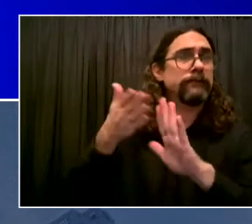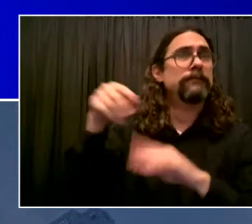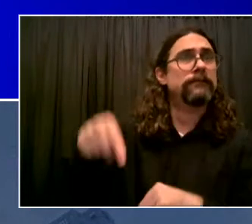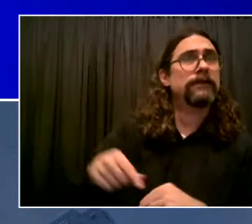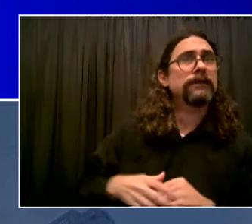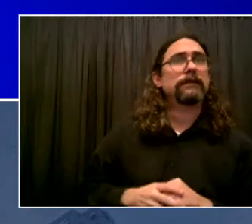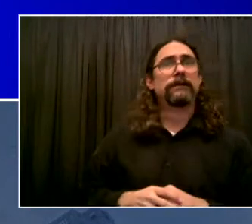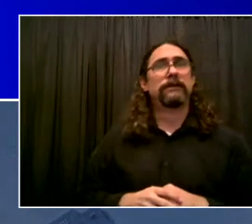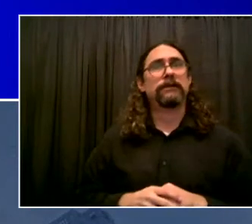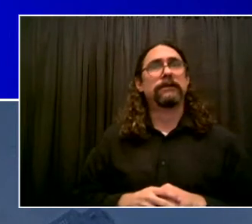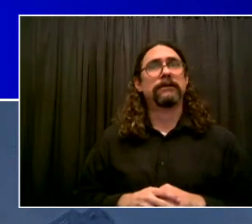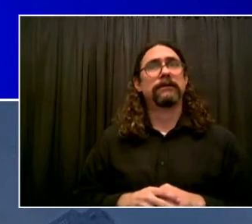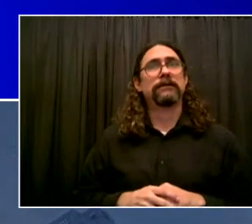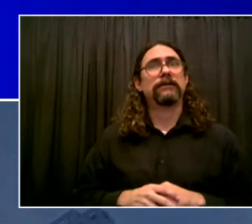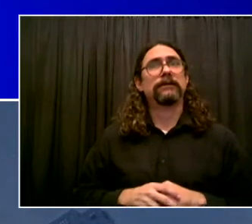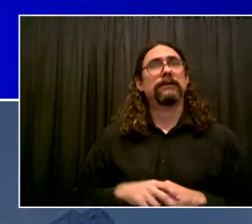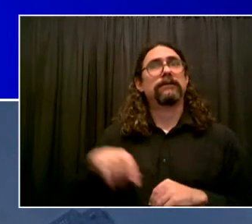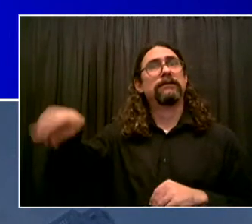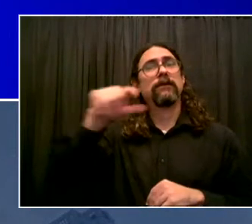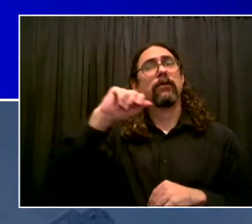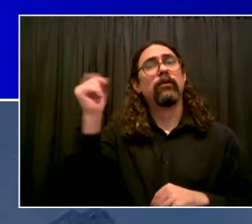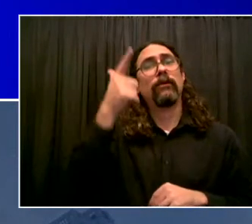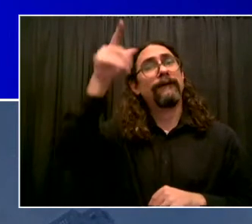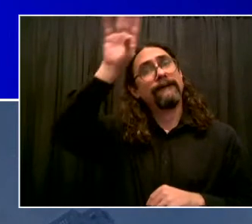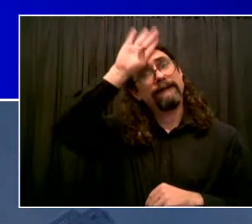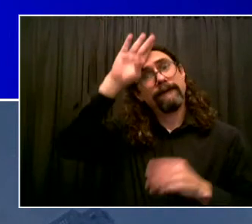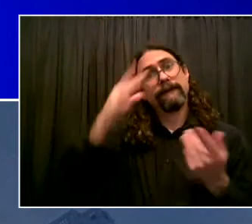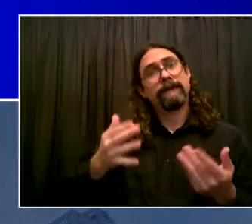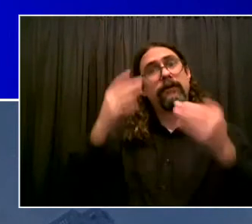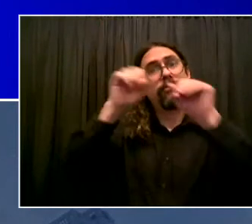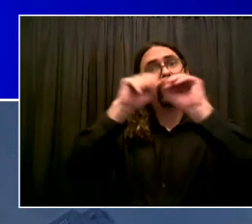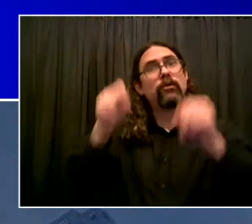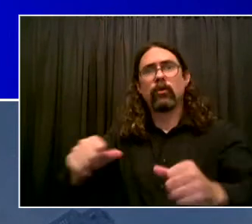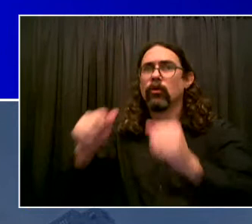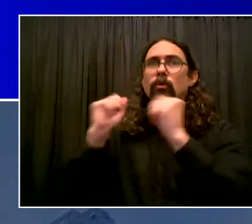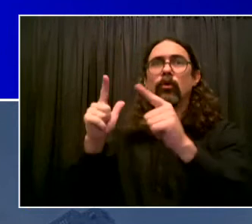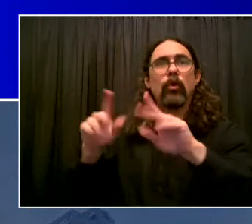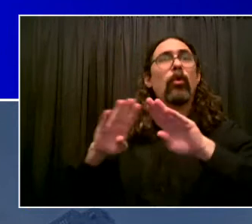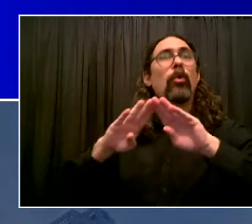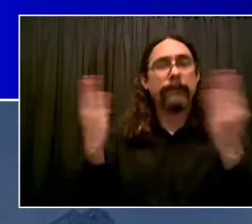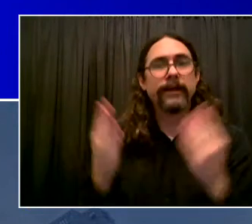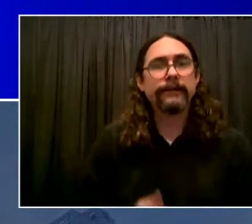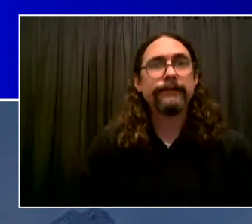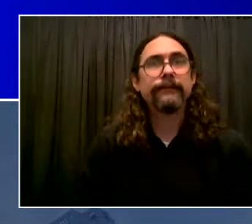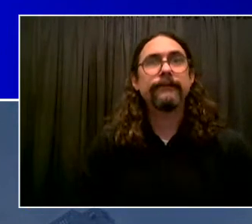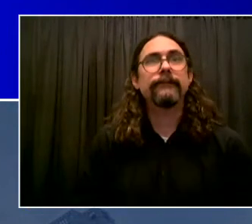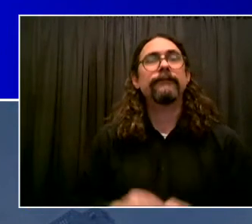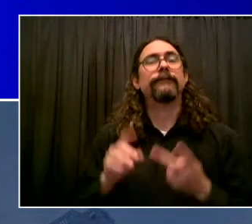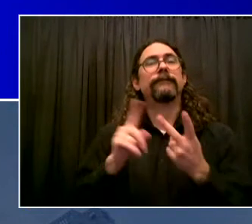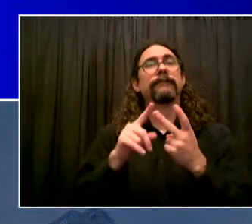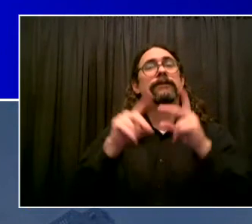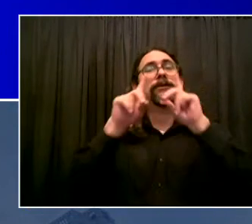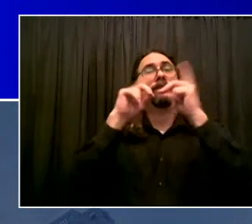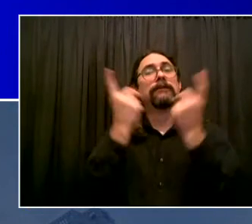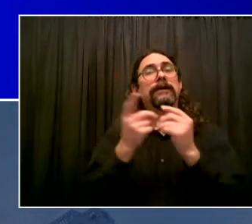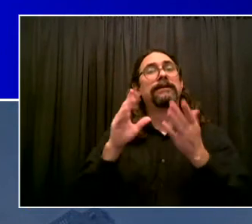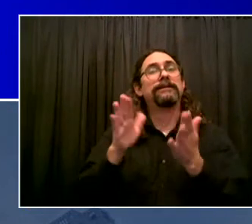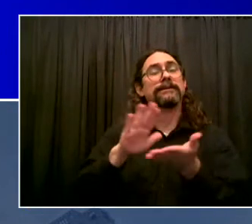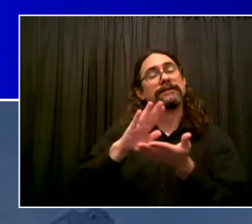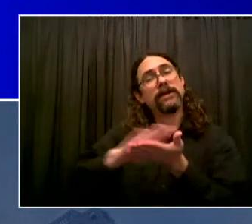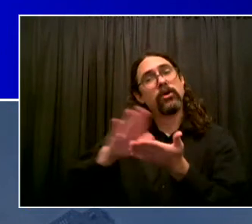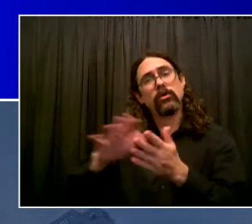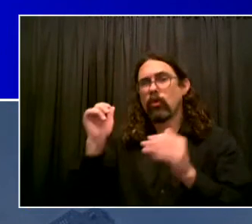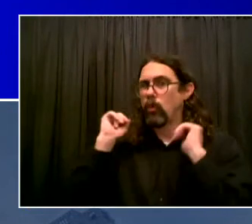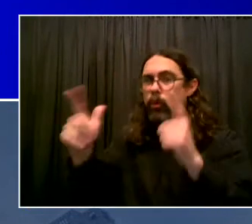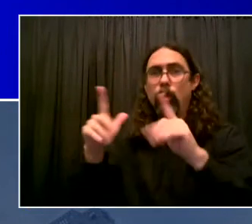EMS, NYPD. Department of Sanitation did a great job. They don't normally pick up trash on Sundays, but they did this Sunday, and they did a great job